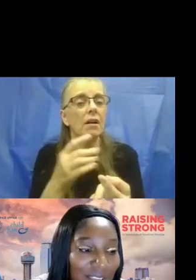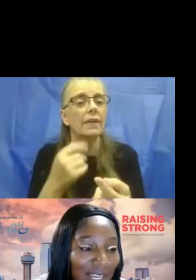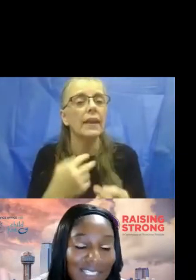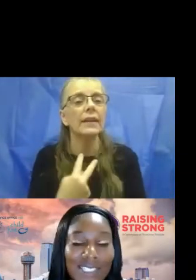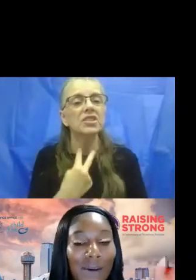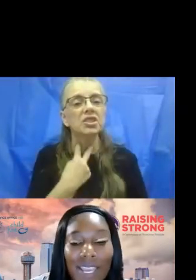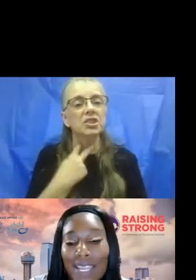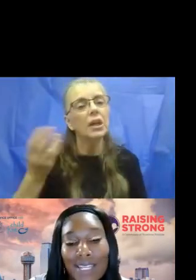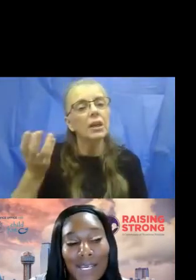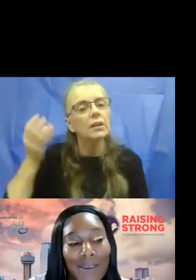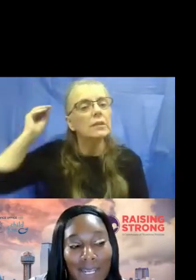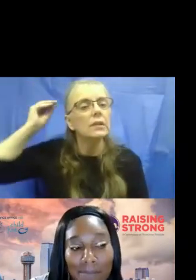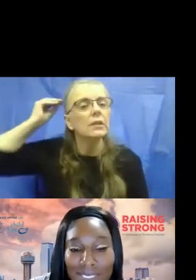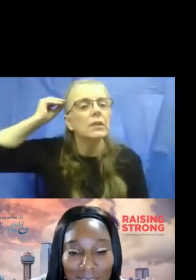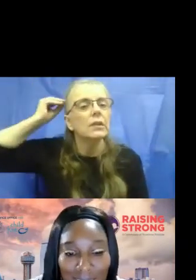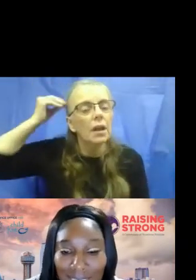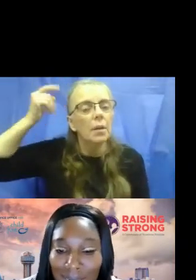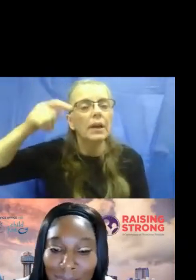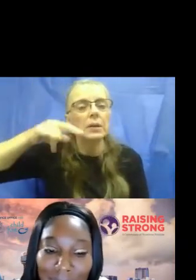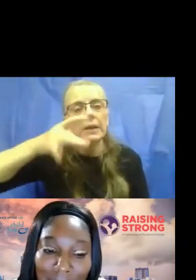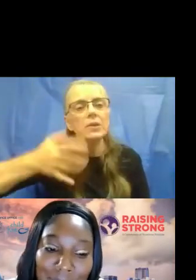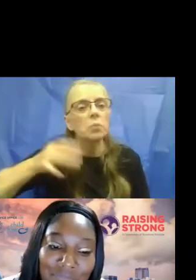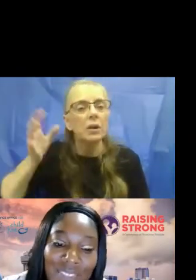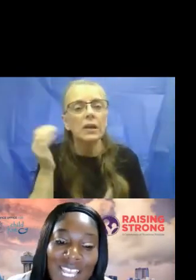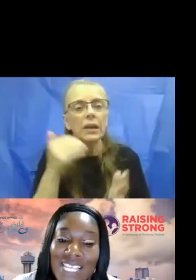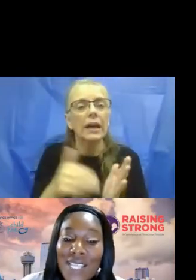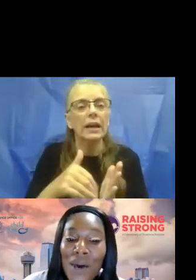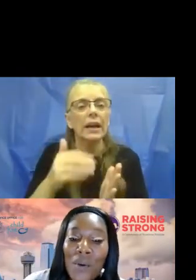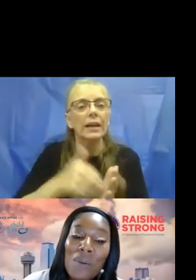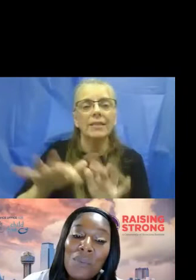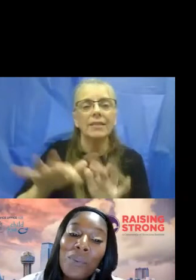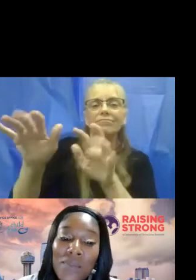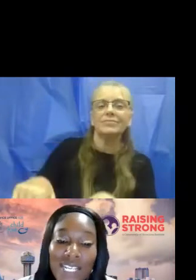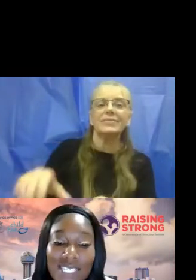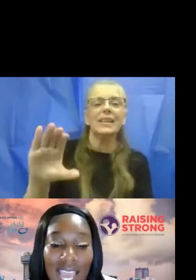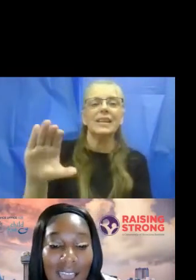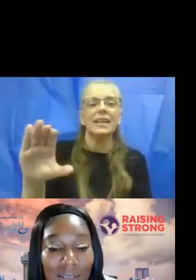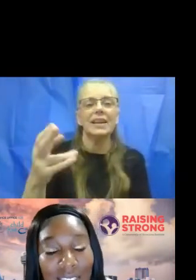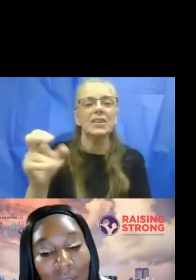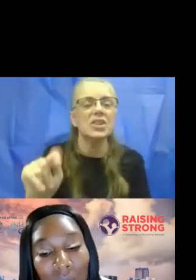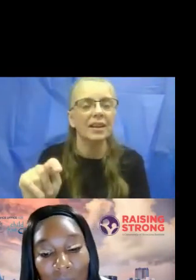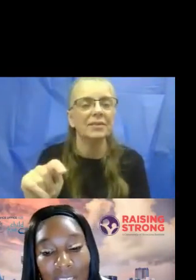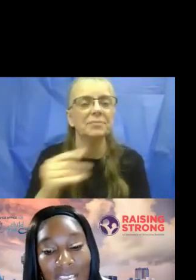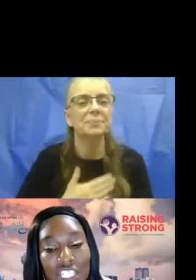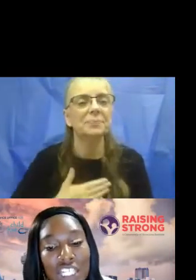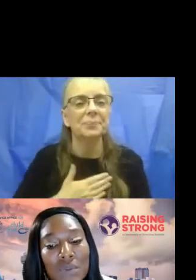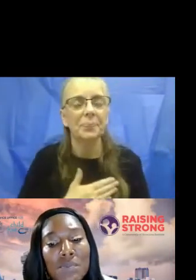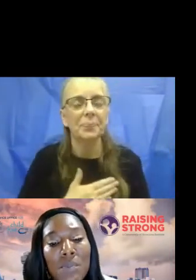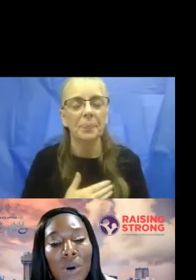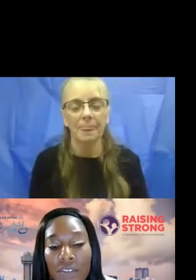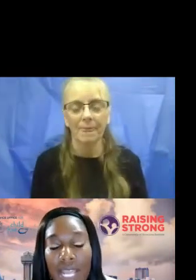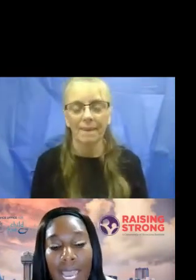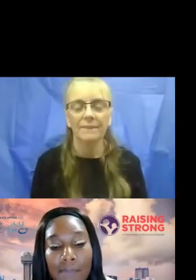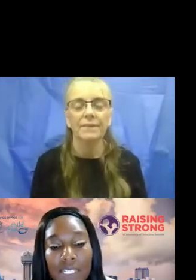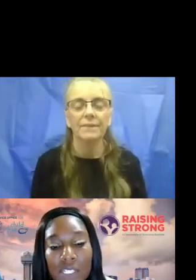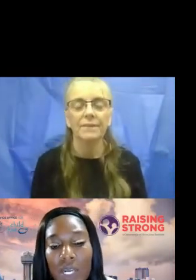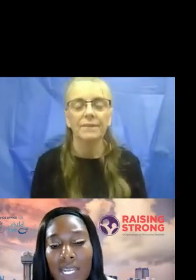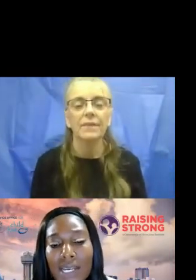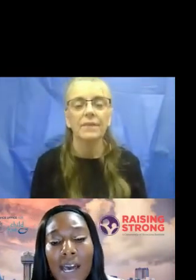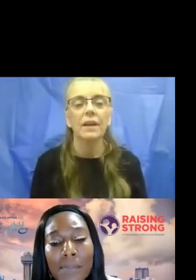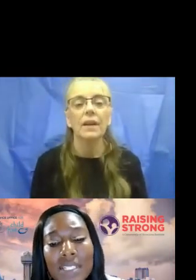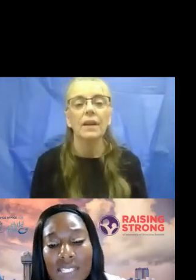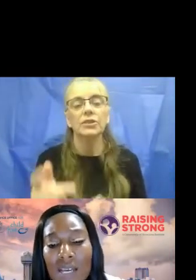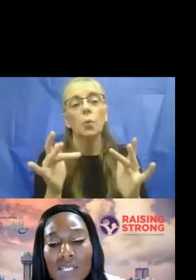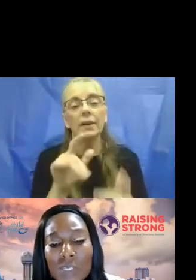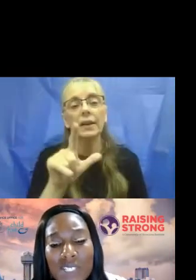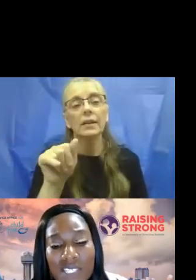out? Go ahead and put those in there, okay? So we reached out to Lori, and she was more than happy to create